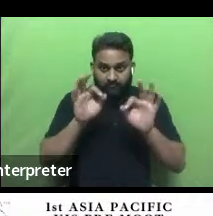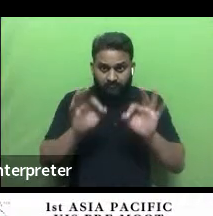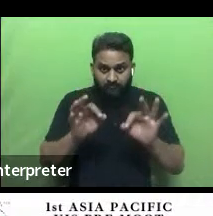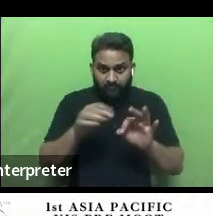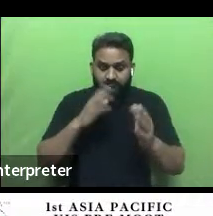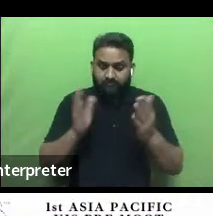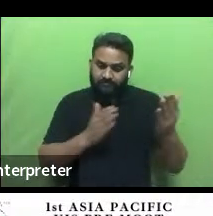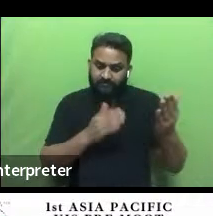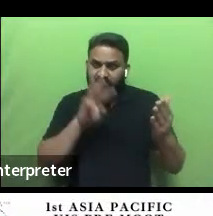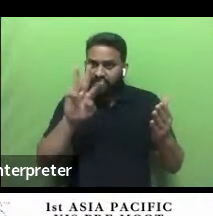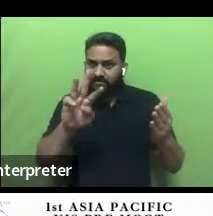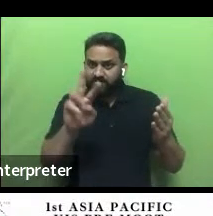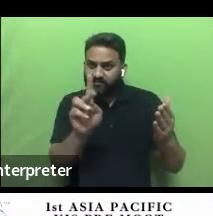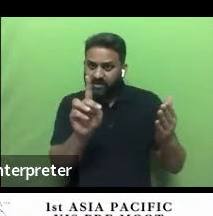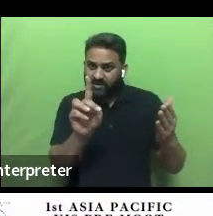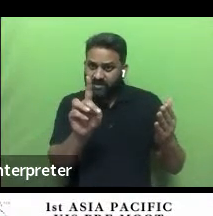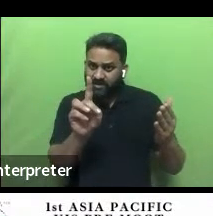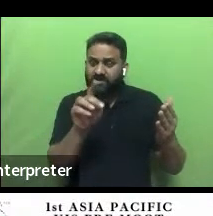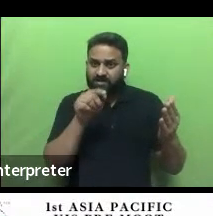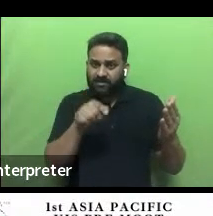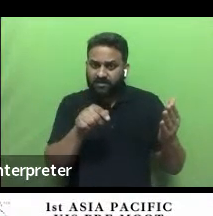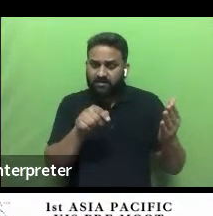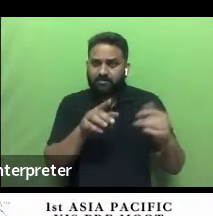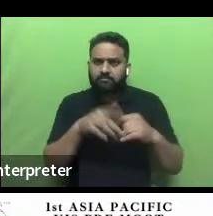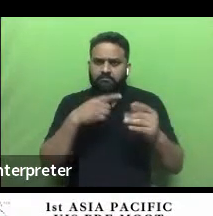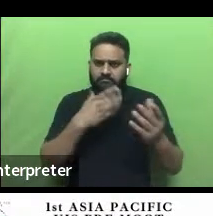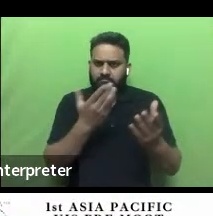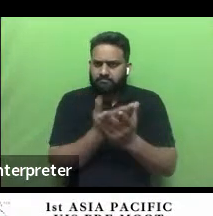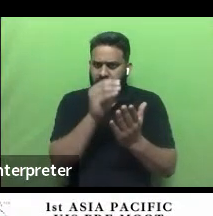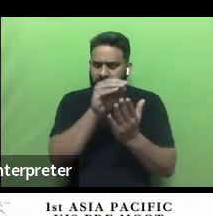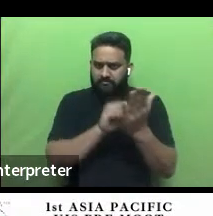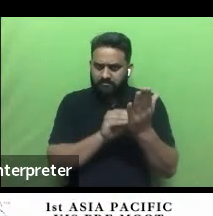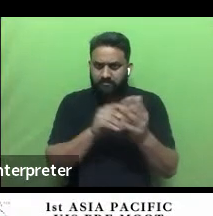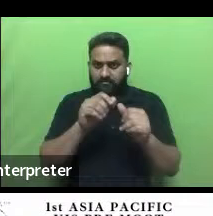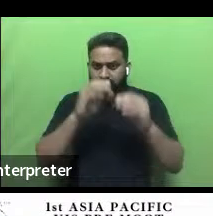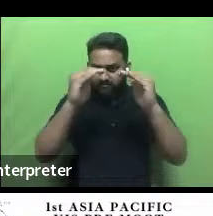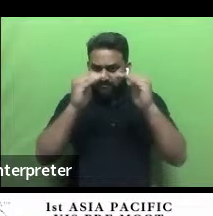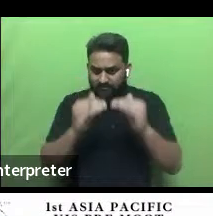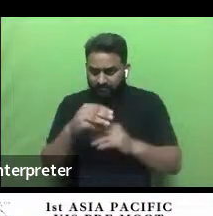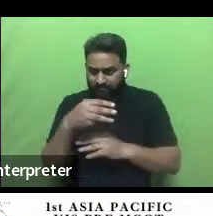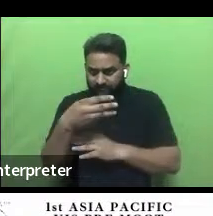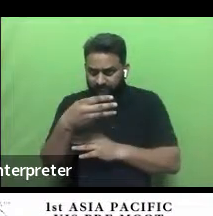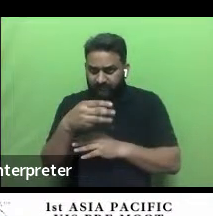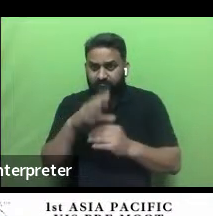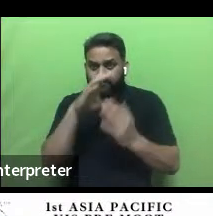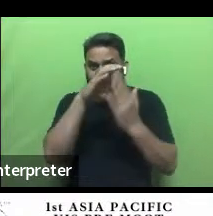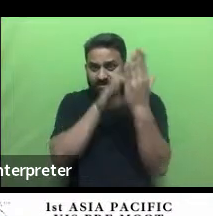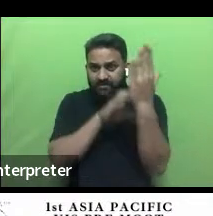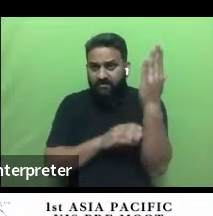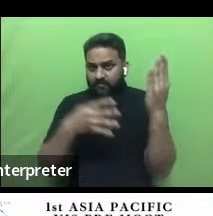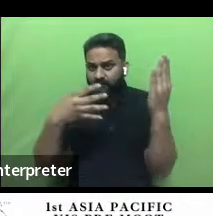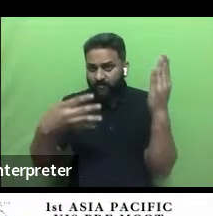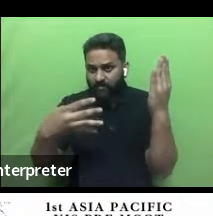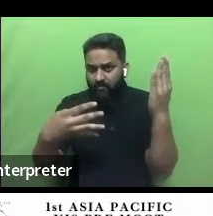31 of the record, which is Exhibit R3, and turn to paragraph 4.